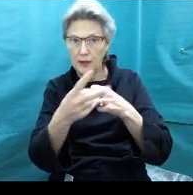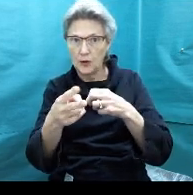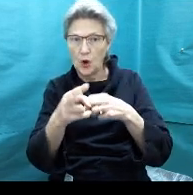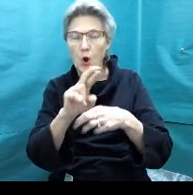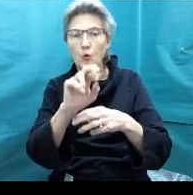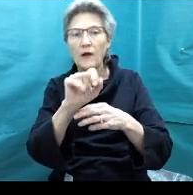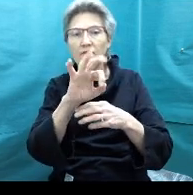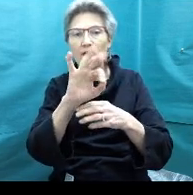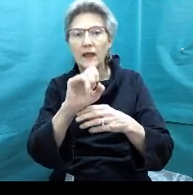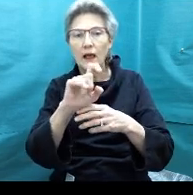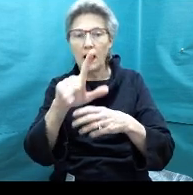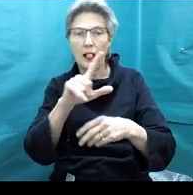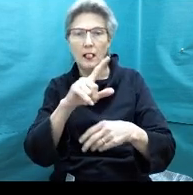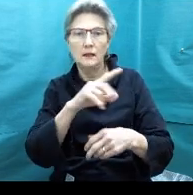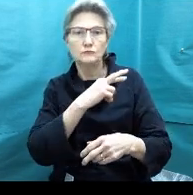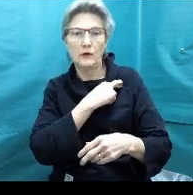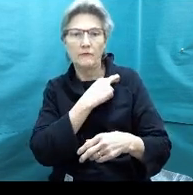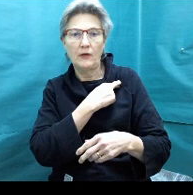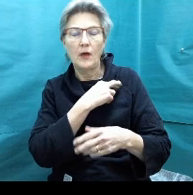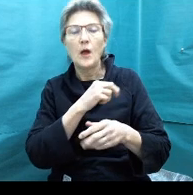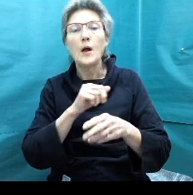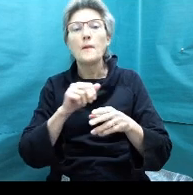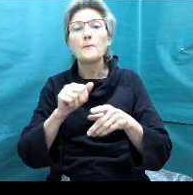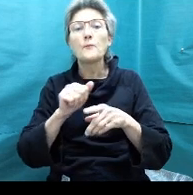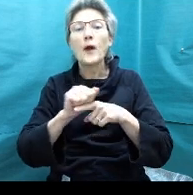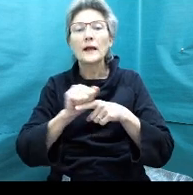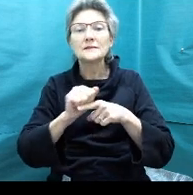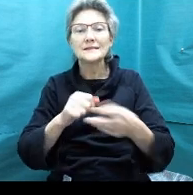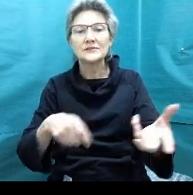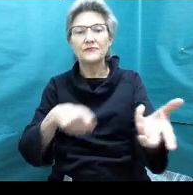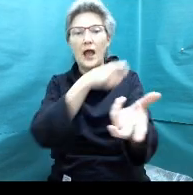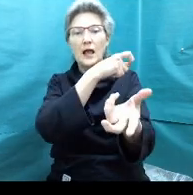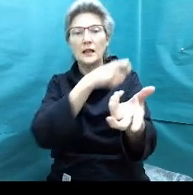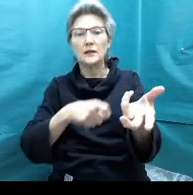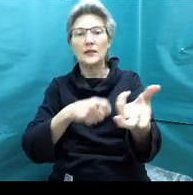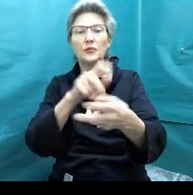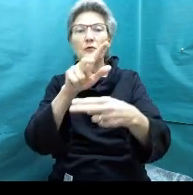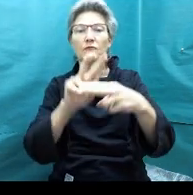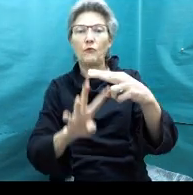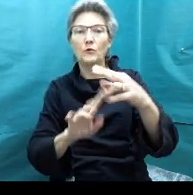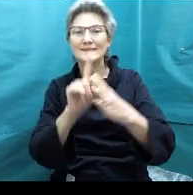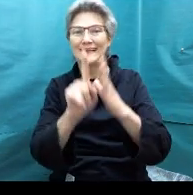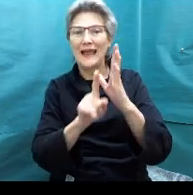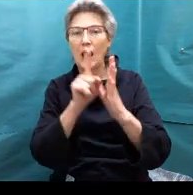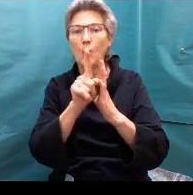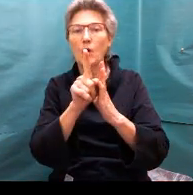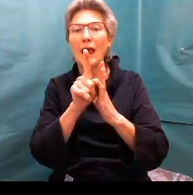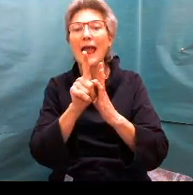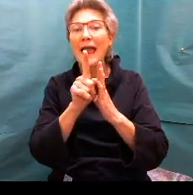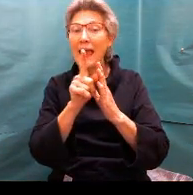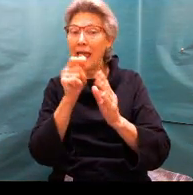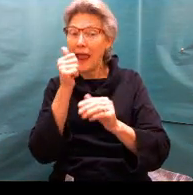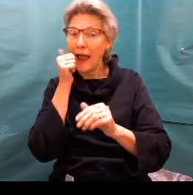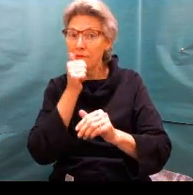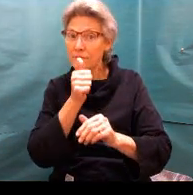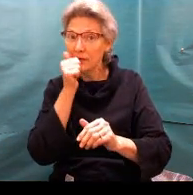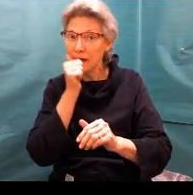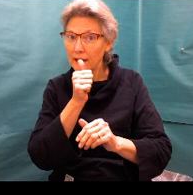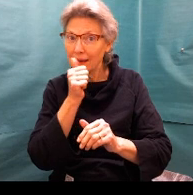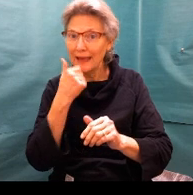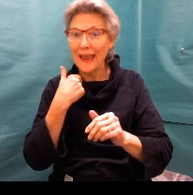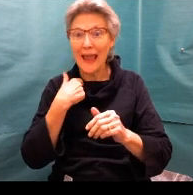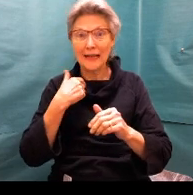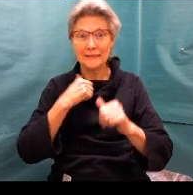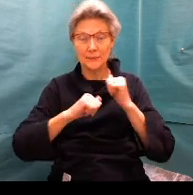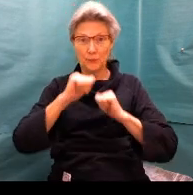It says, Raphael practices the violin for 3/4 an hour each day. He has a recital in 3 days. How